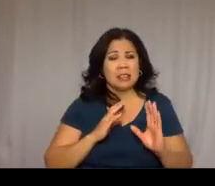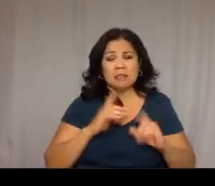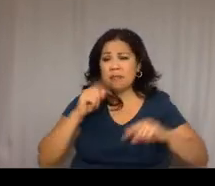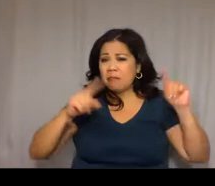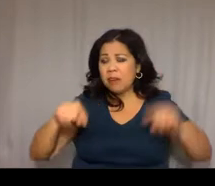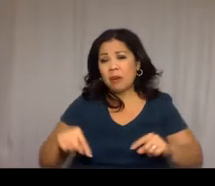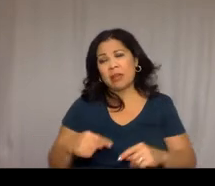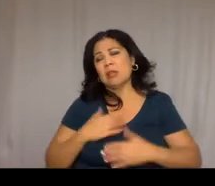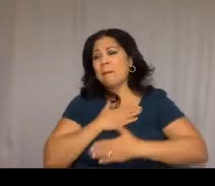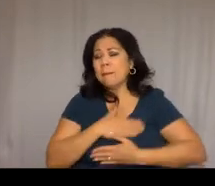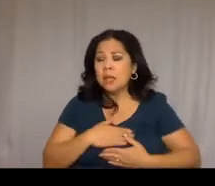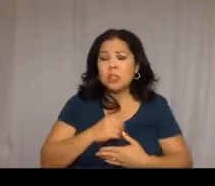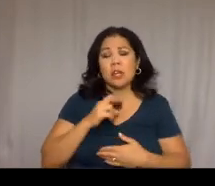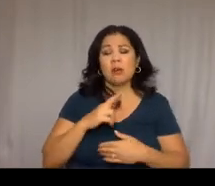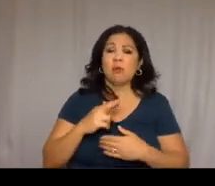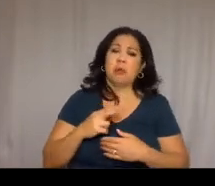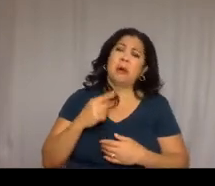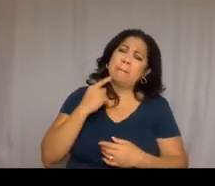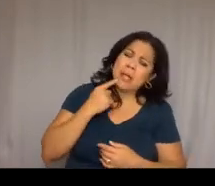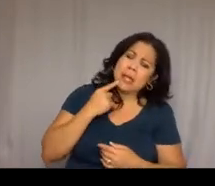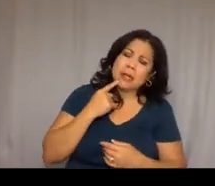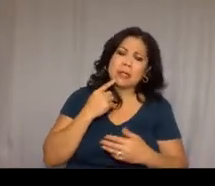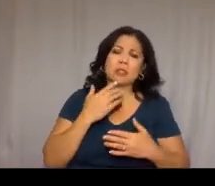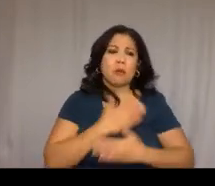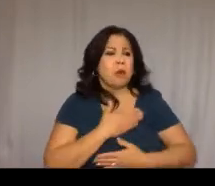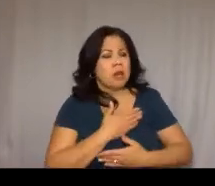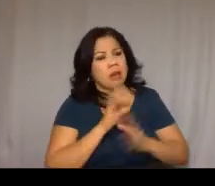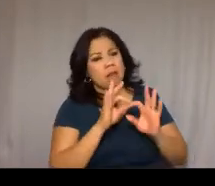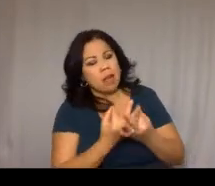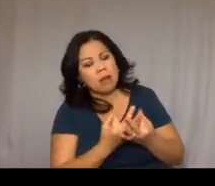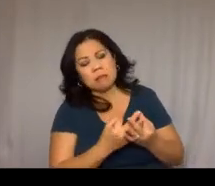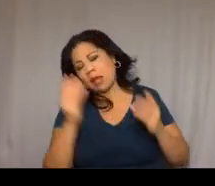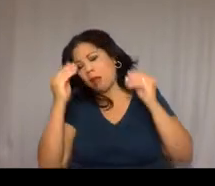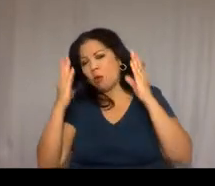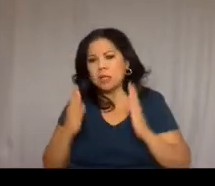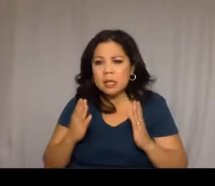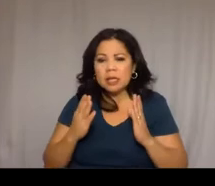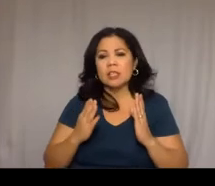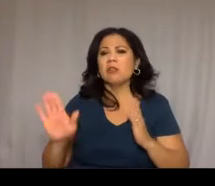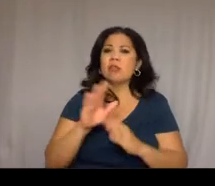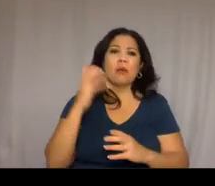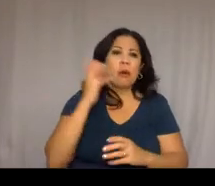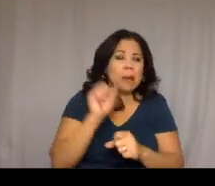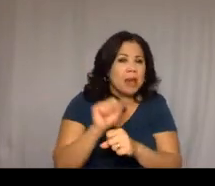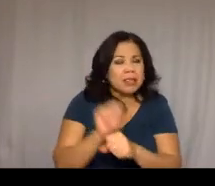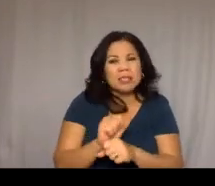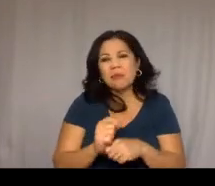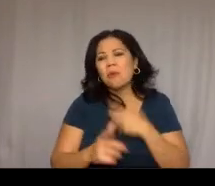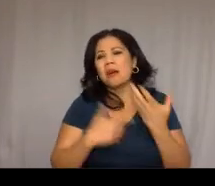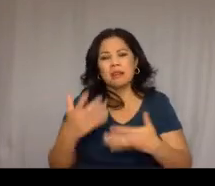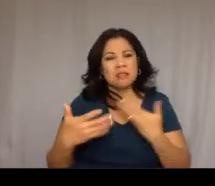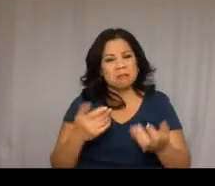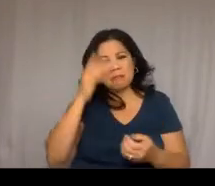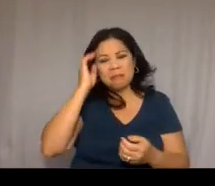know, appreciate your family for all their love and help and support. Appreciate your teachers for all their amazing work that your classroom teachers are doing